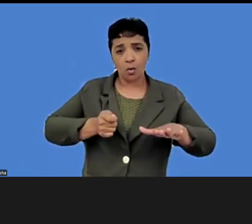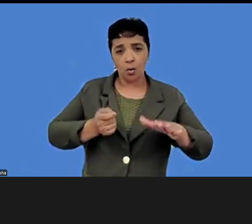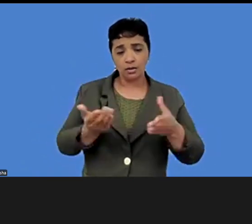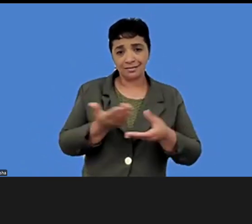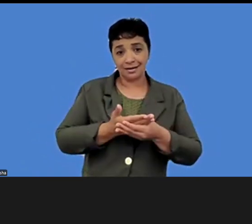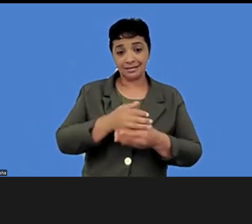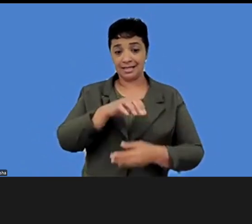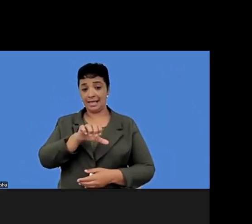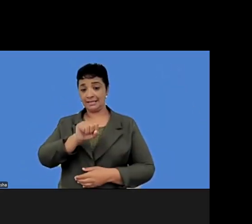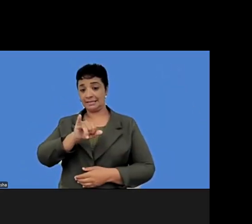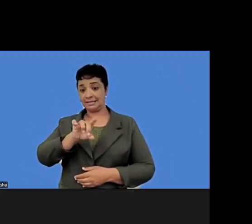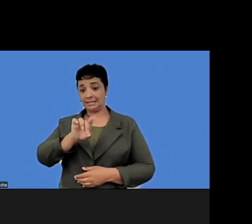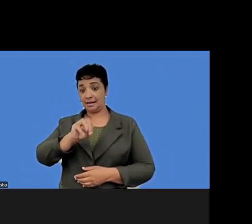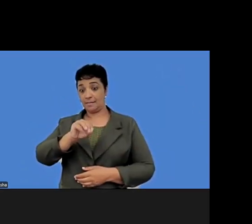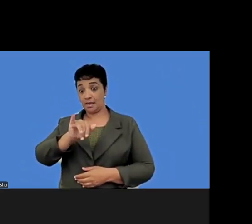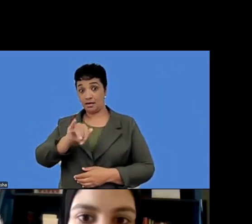specifically?